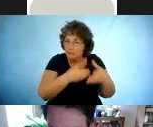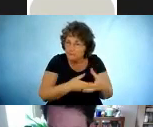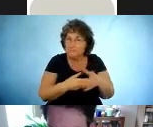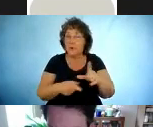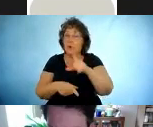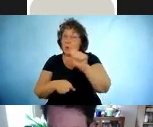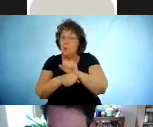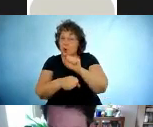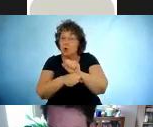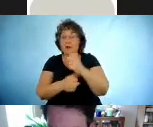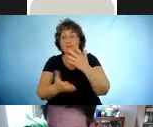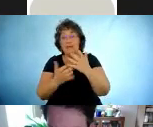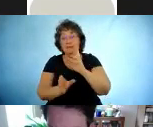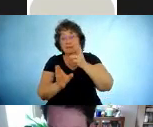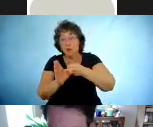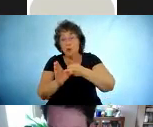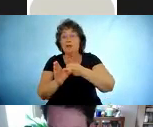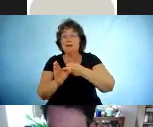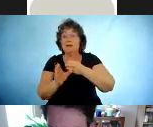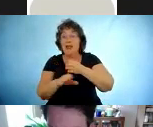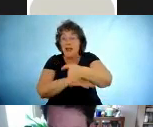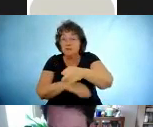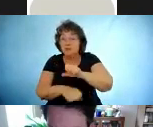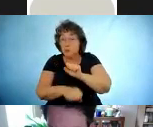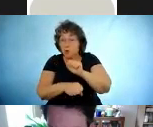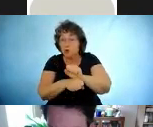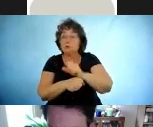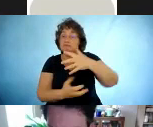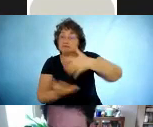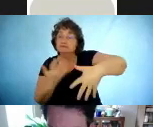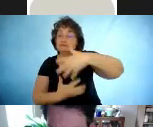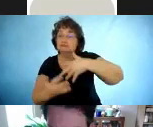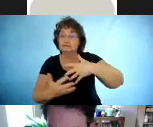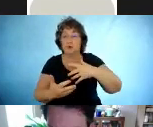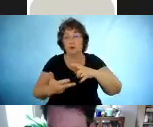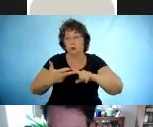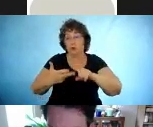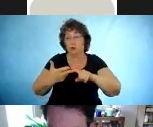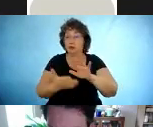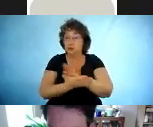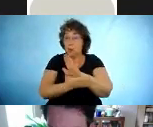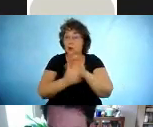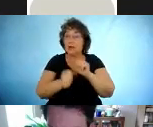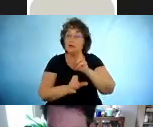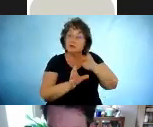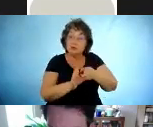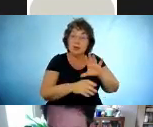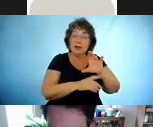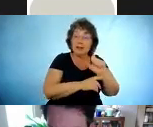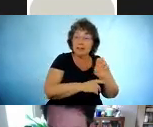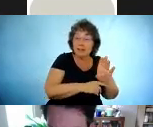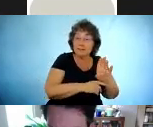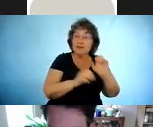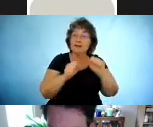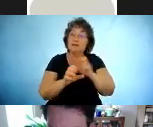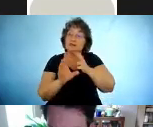in an after-work social gathering, and in school, joining a school club or team. And so you got to put yourself out there. We got to